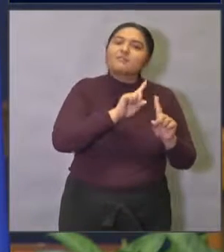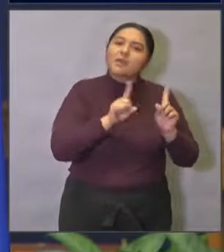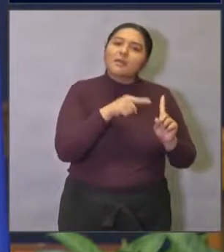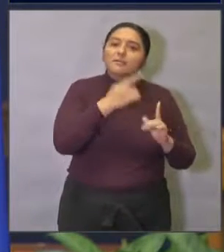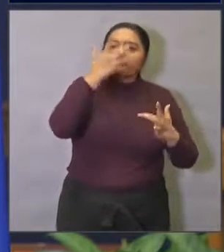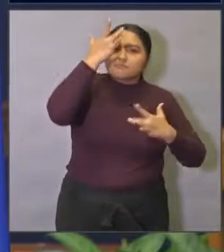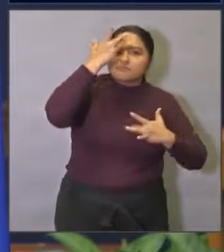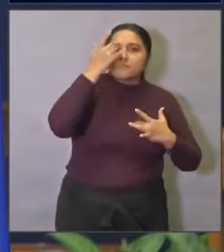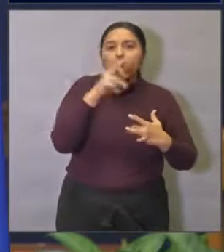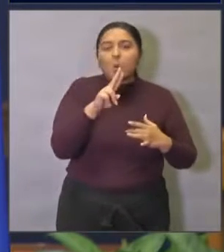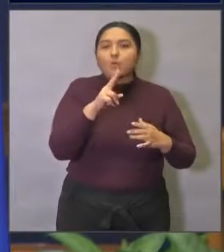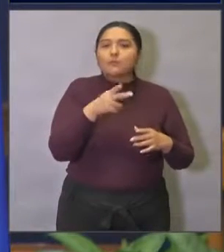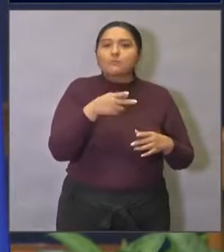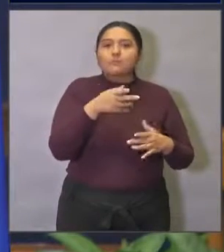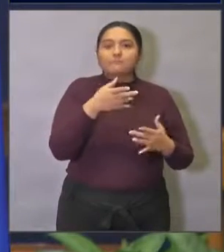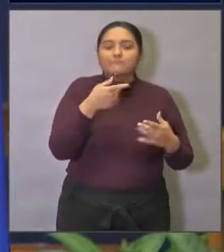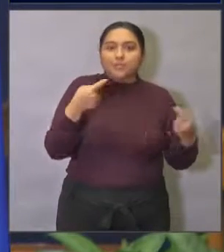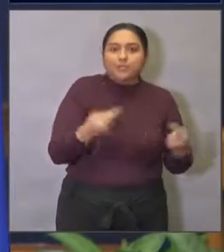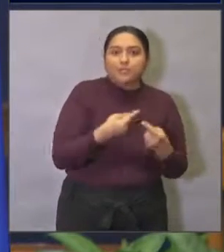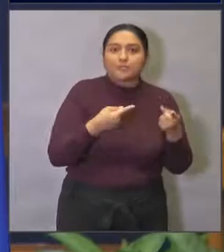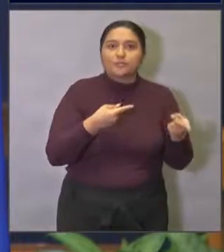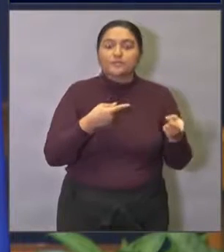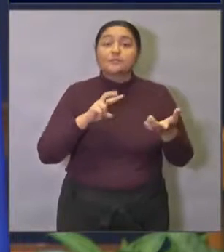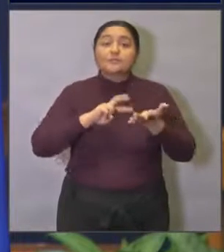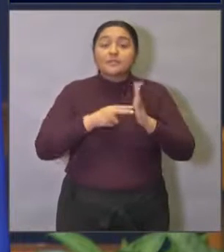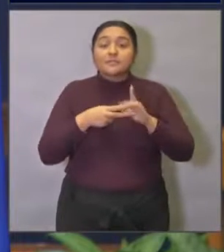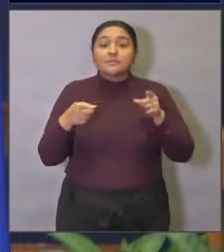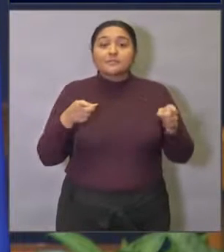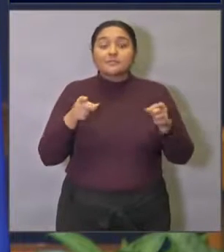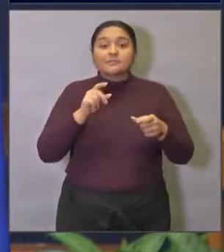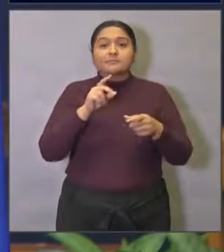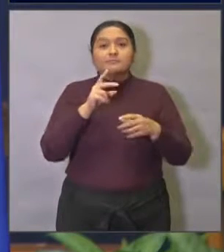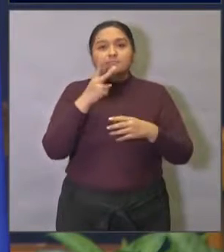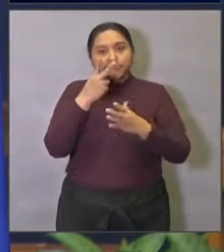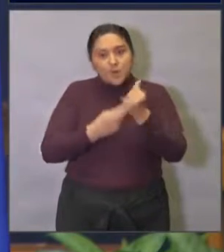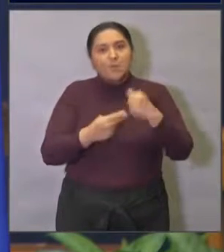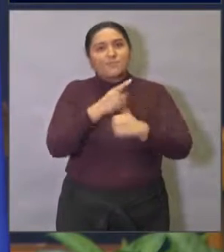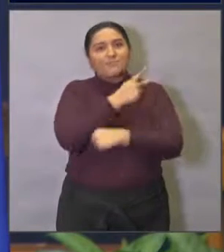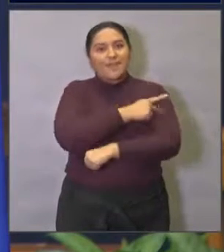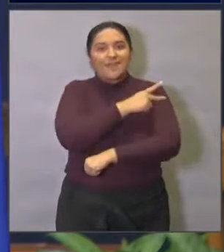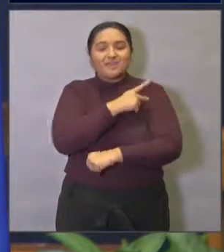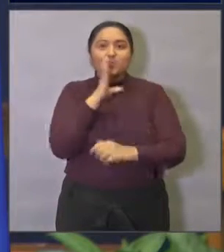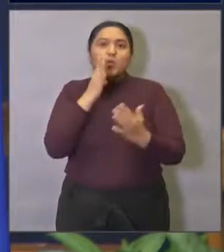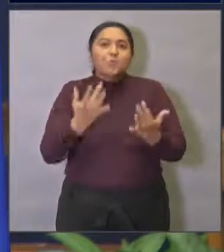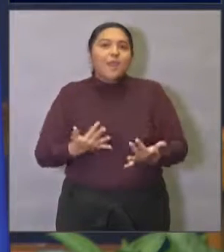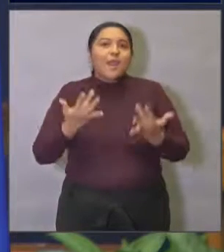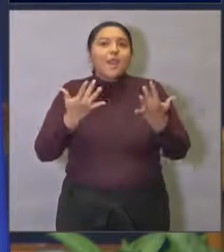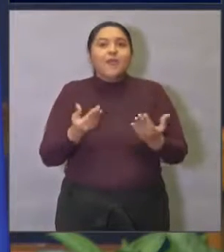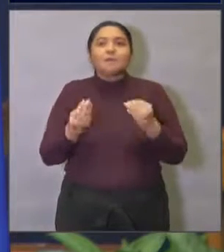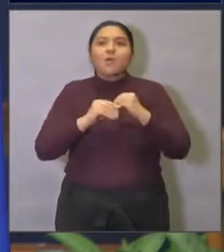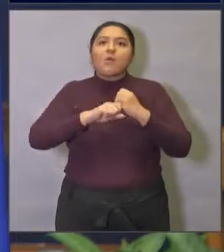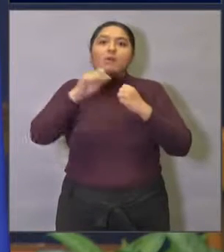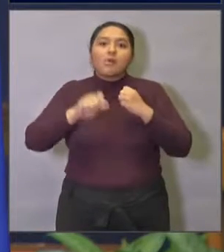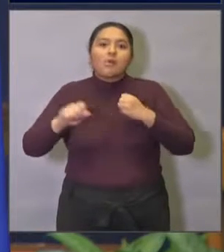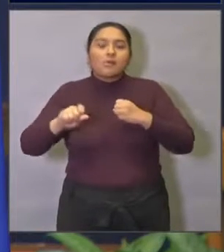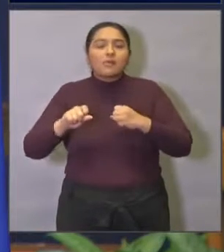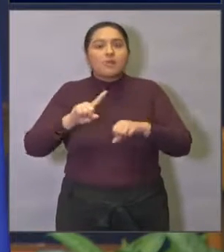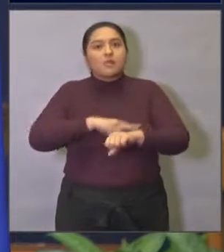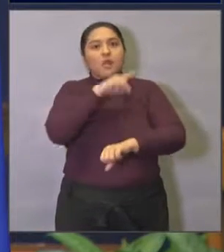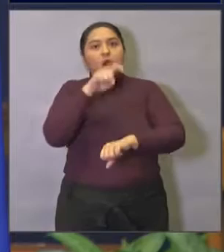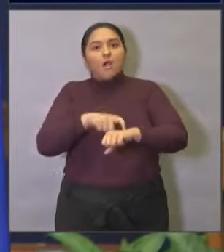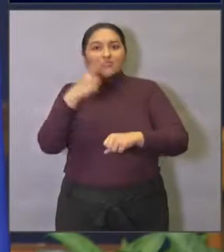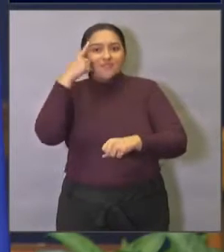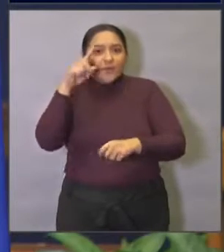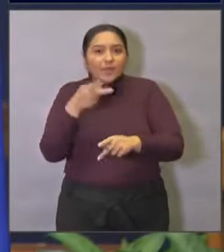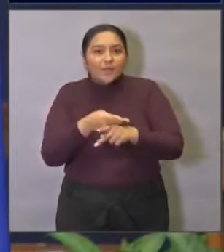injuries. This means that patients will wait longer to receive care, whether it's that they're waiting in an ambulance to be offloaded into